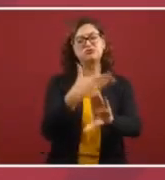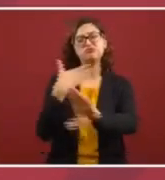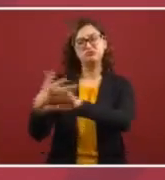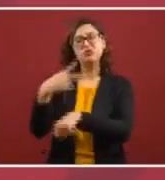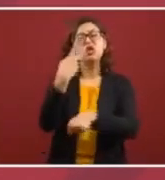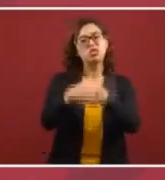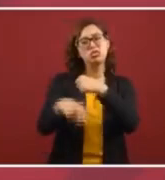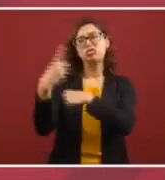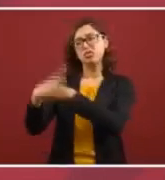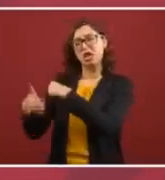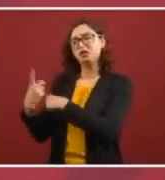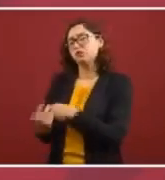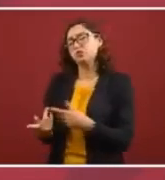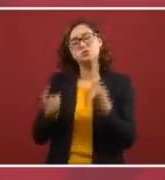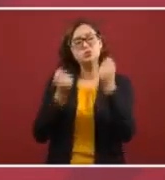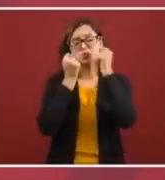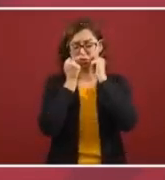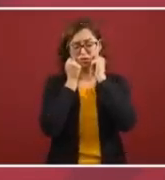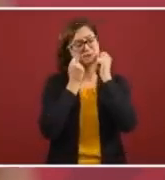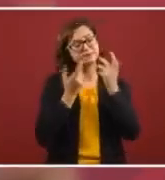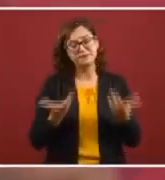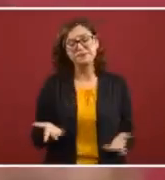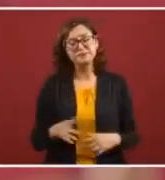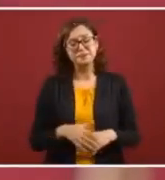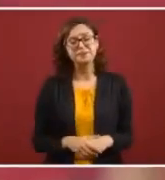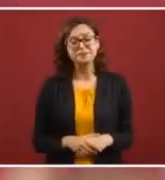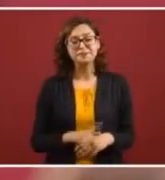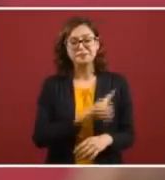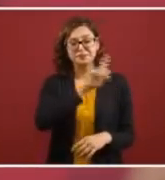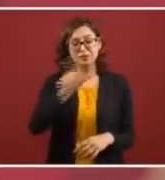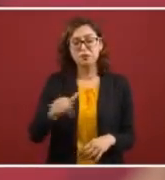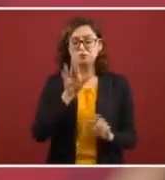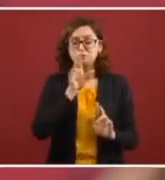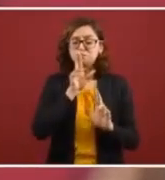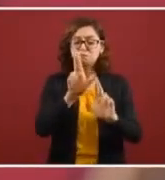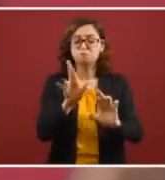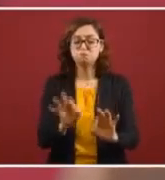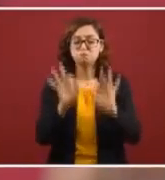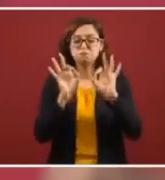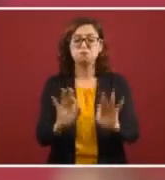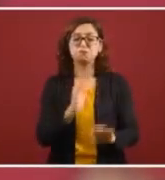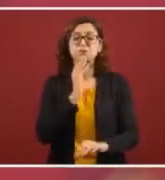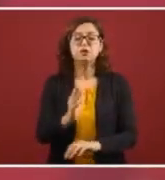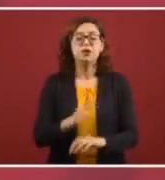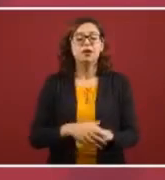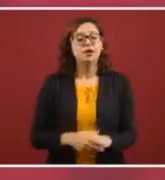but there's going to be good results. And in reality,